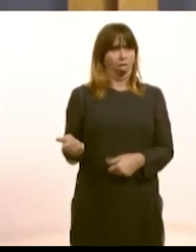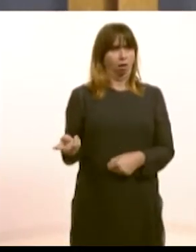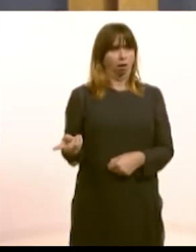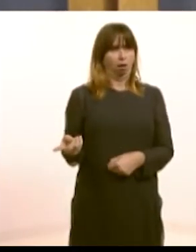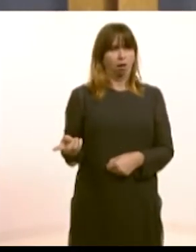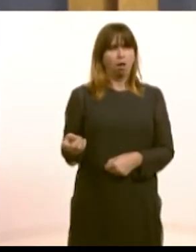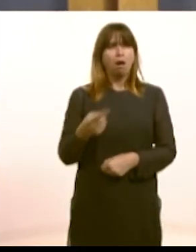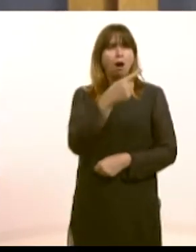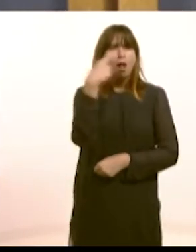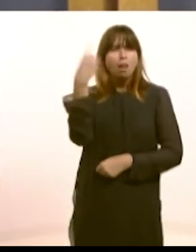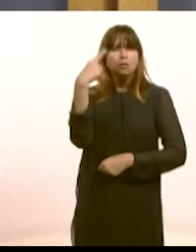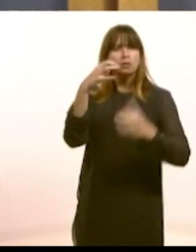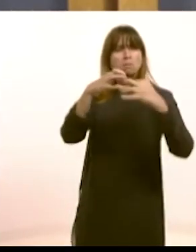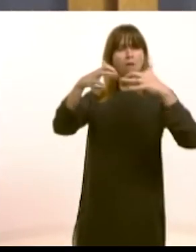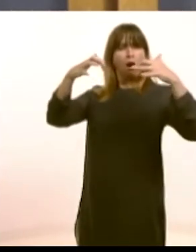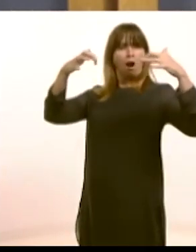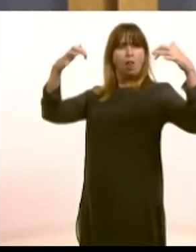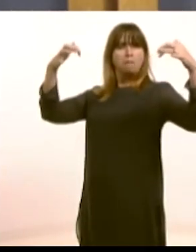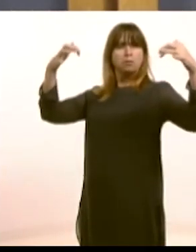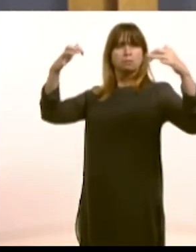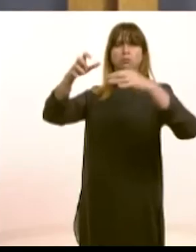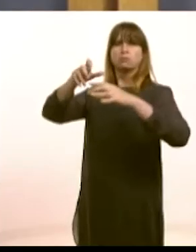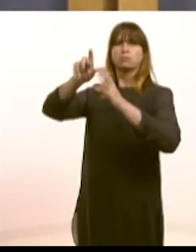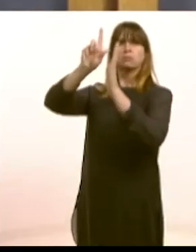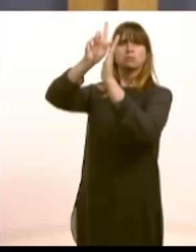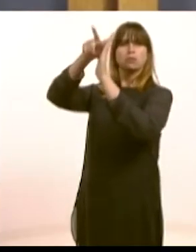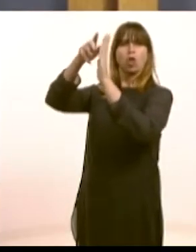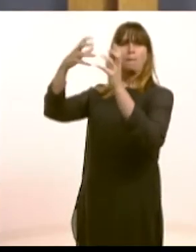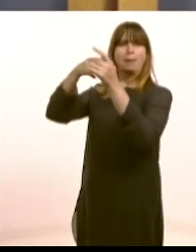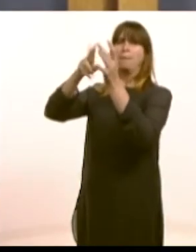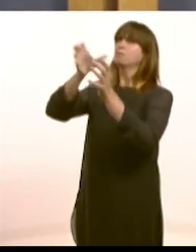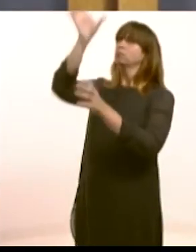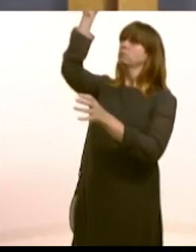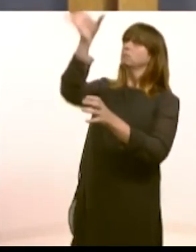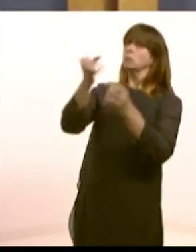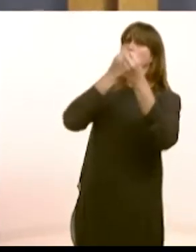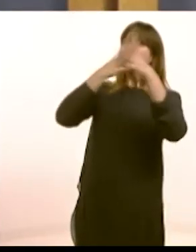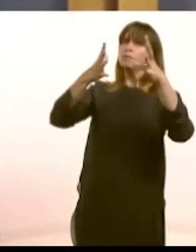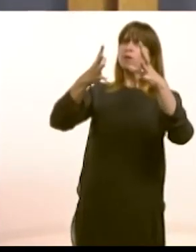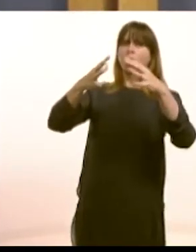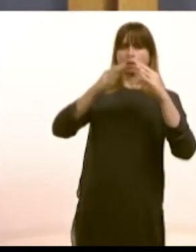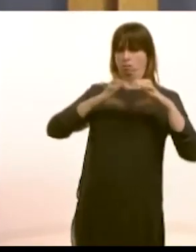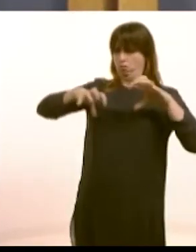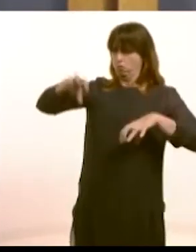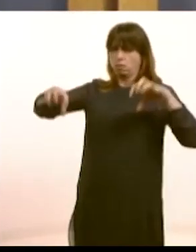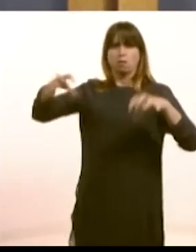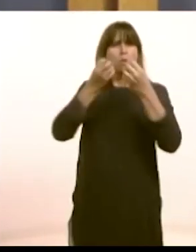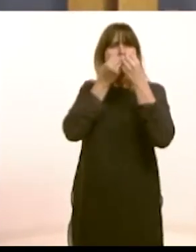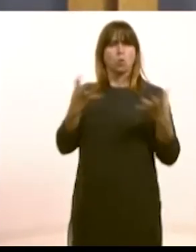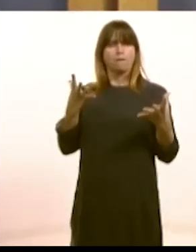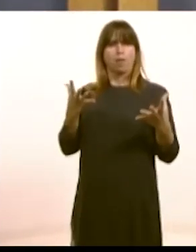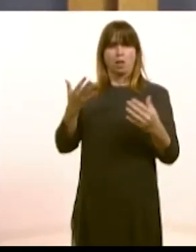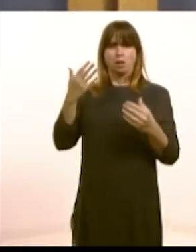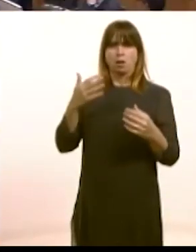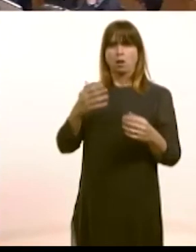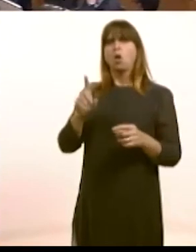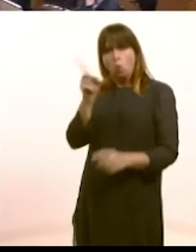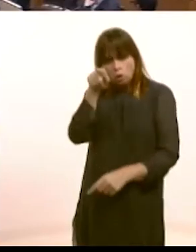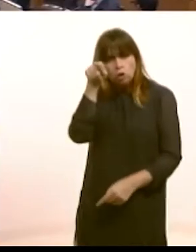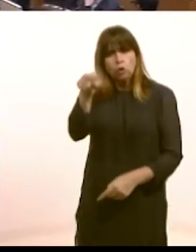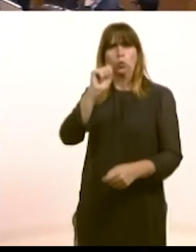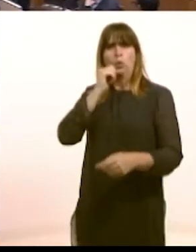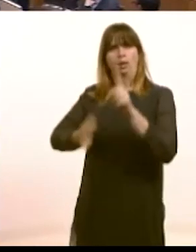such eyesores literally within a stone's throw of the UK Parliament. So, what are you going to do about these eyesores in Cardiff Bay? Well,